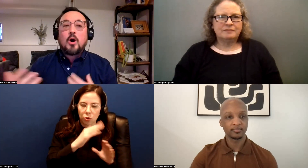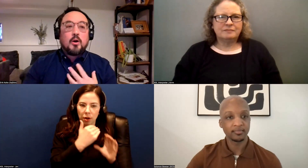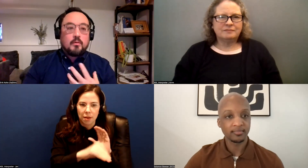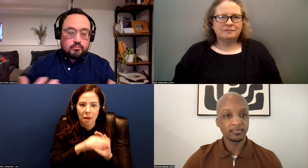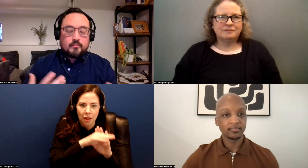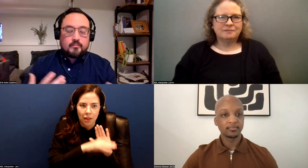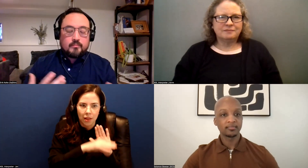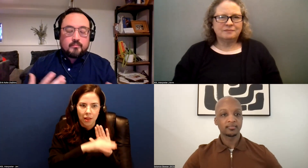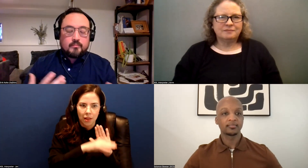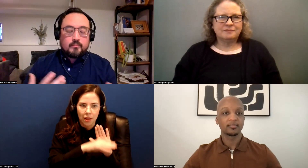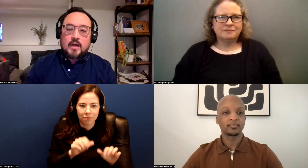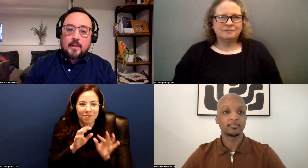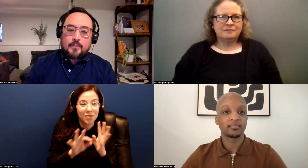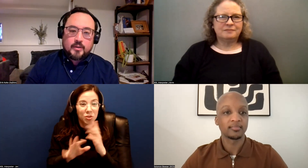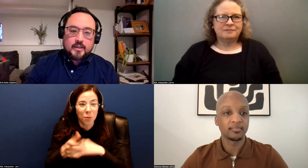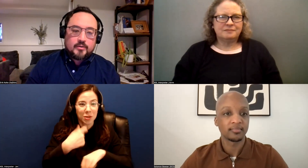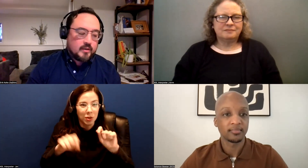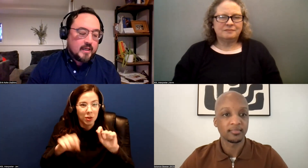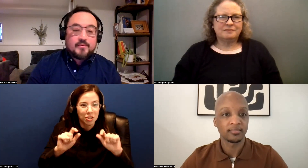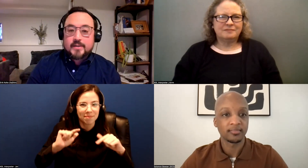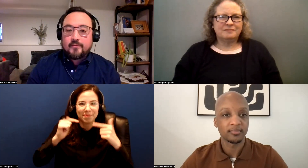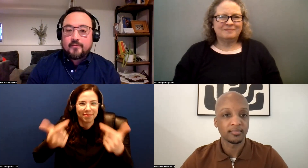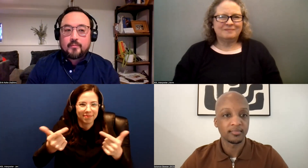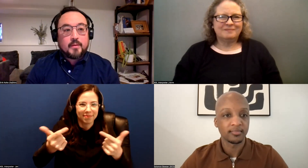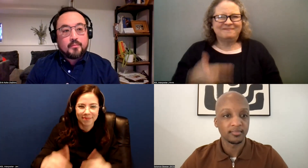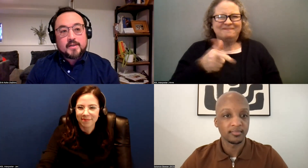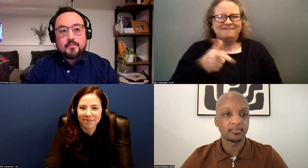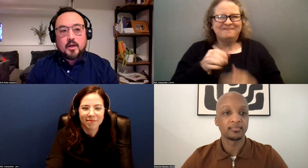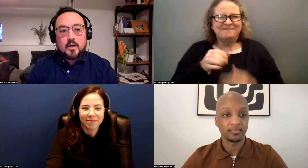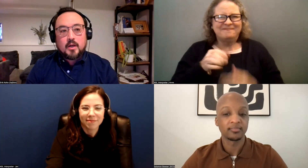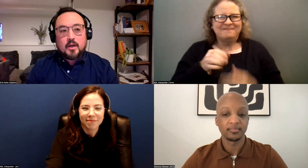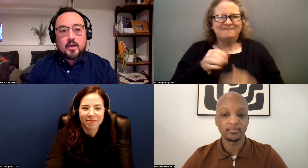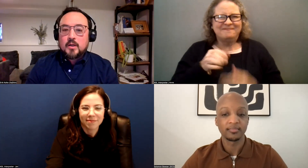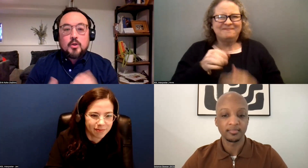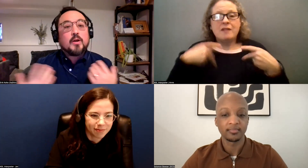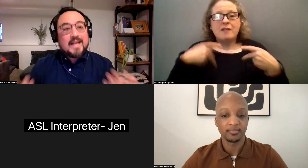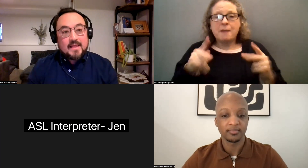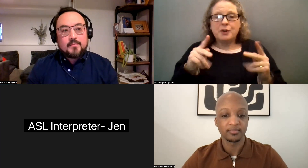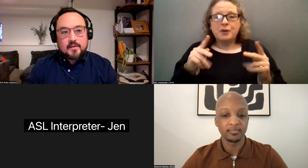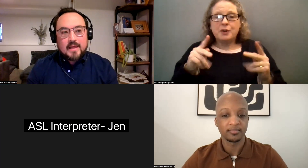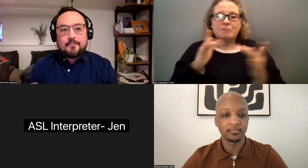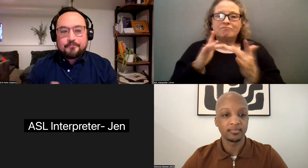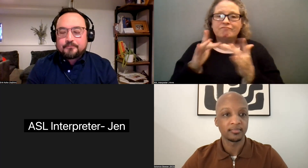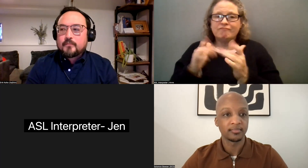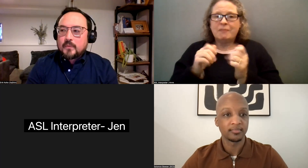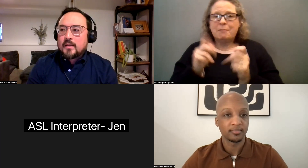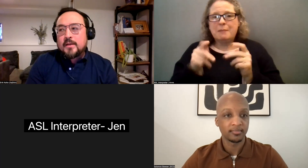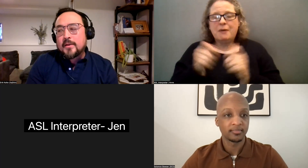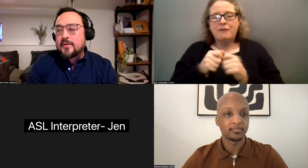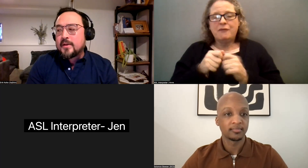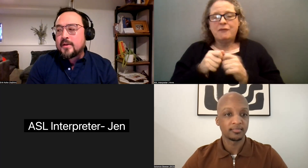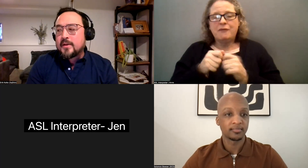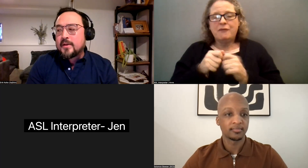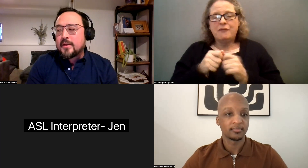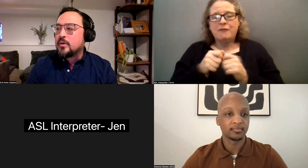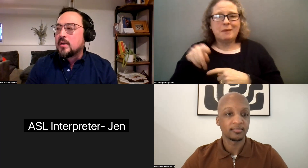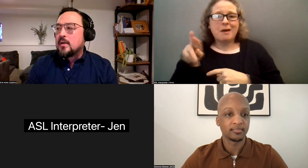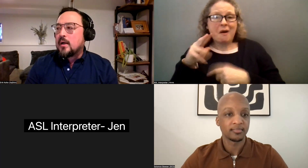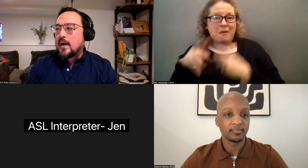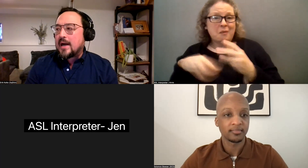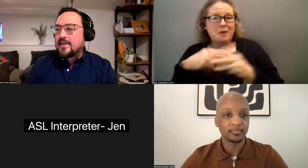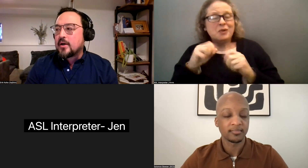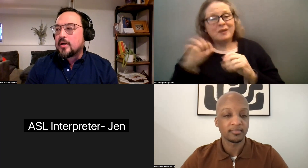if you are if you do have the opportunity to engage with someone from the press and PR world, you can add them to that. The other thing